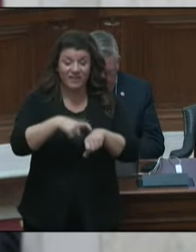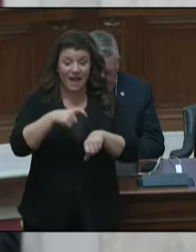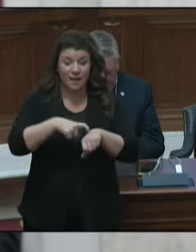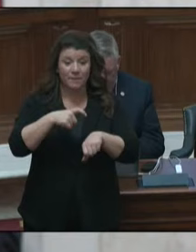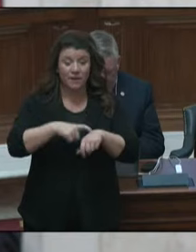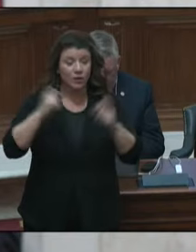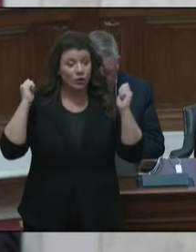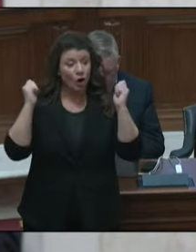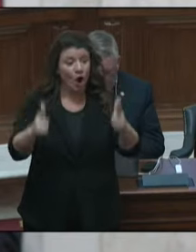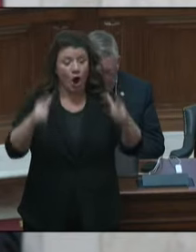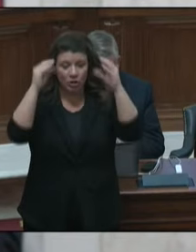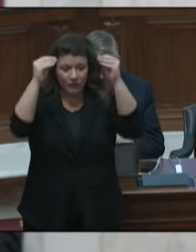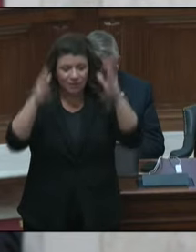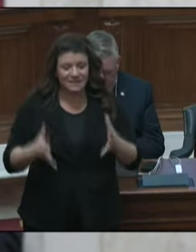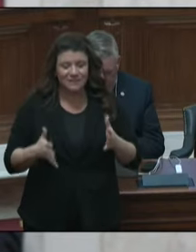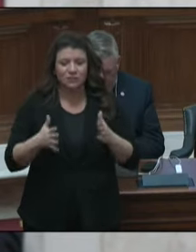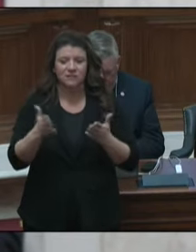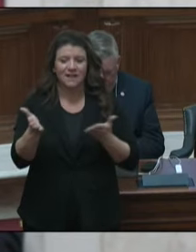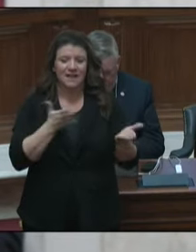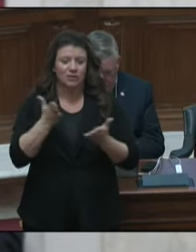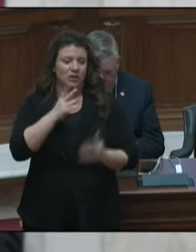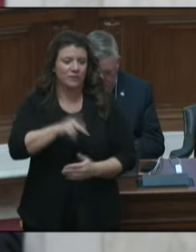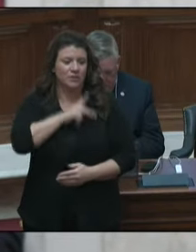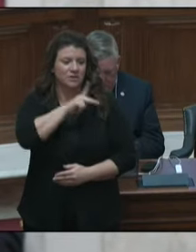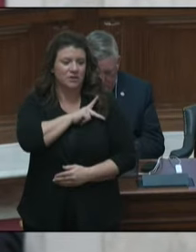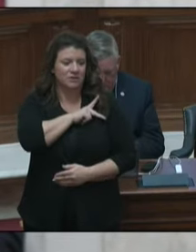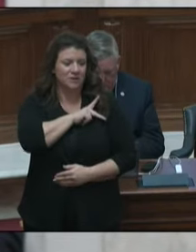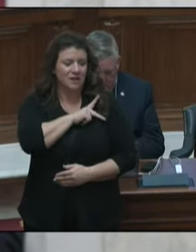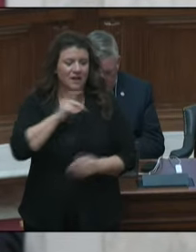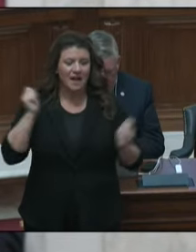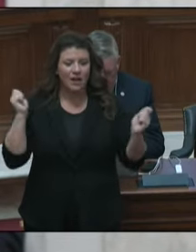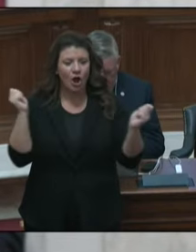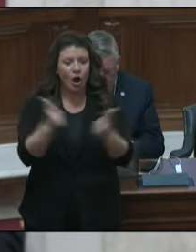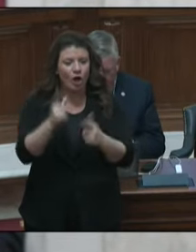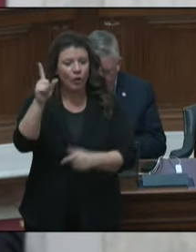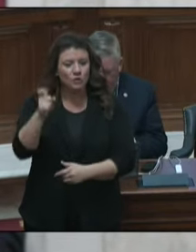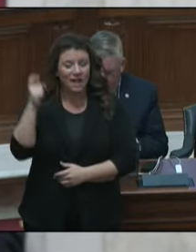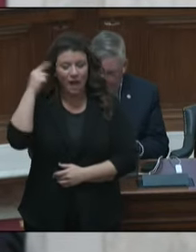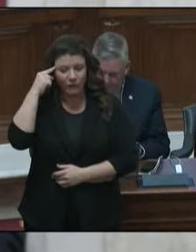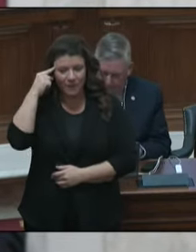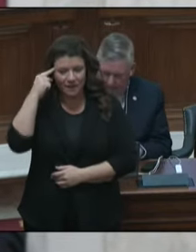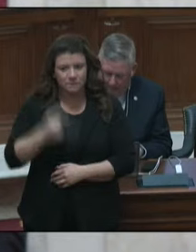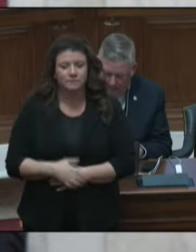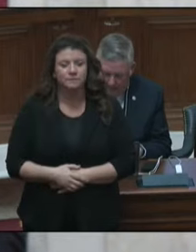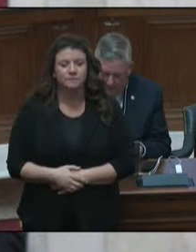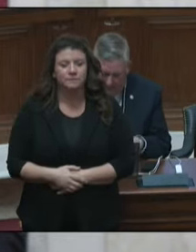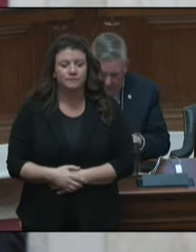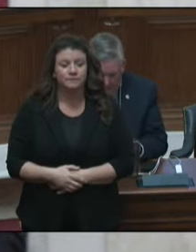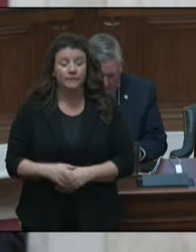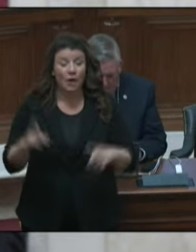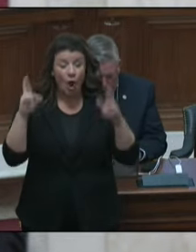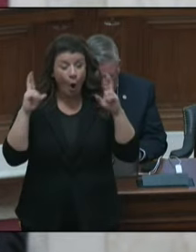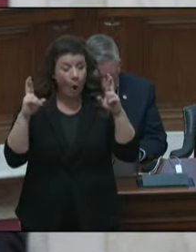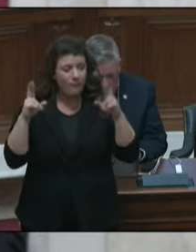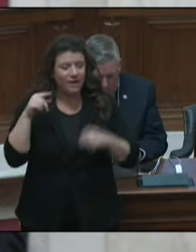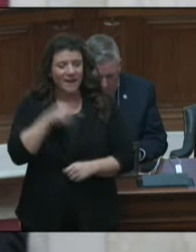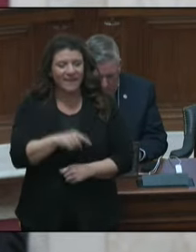to all of our teachers and service personnel and all those in government. Hopefully this